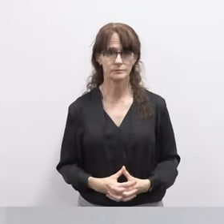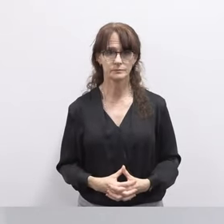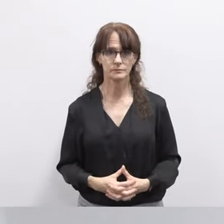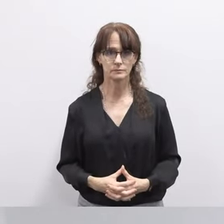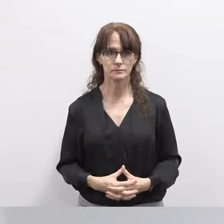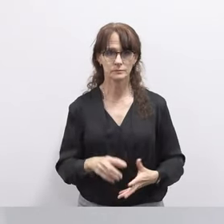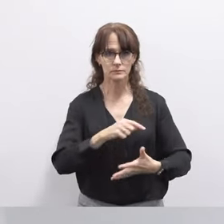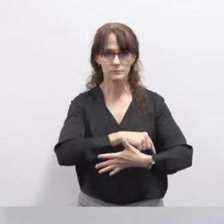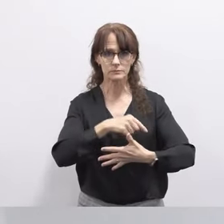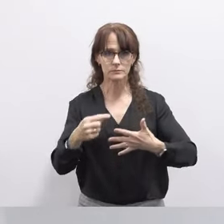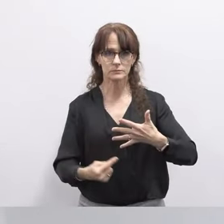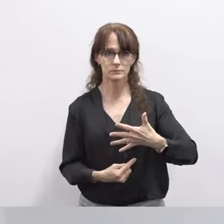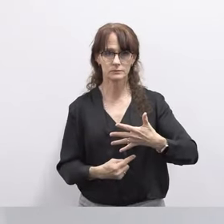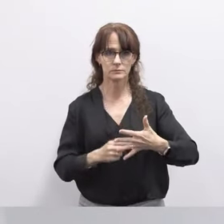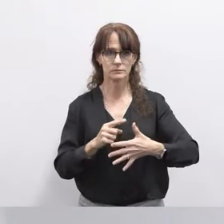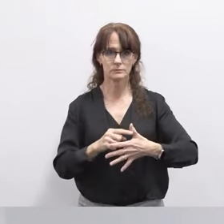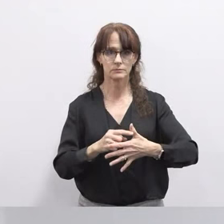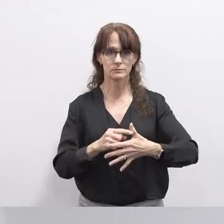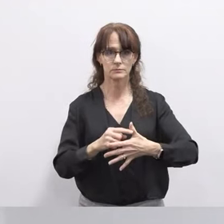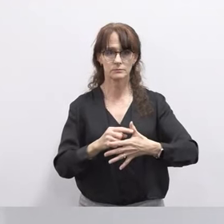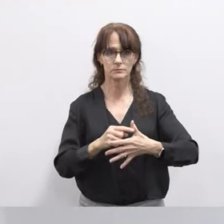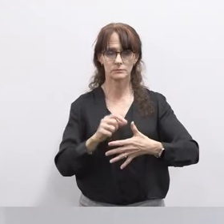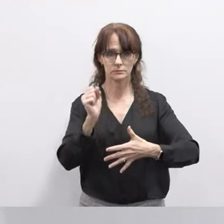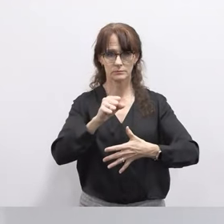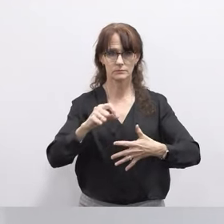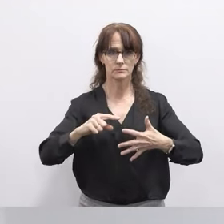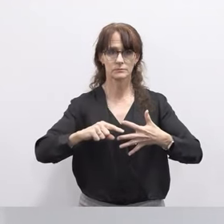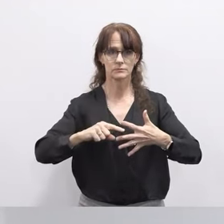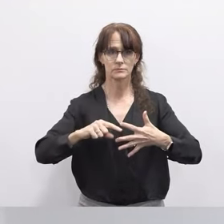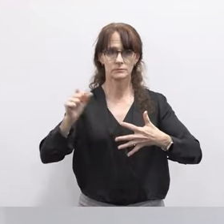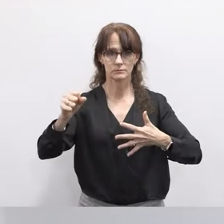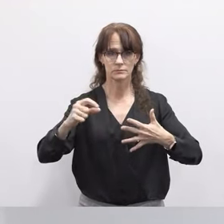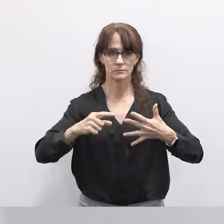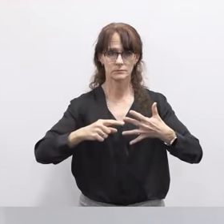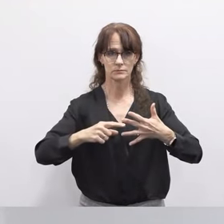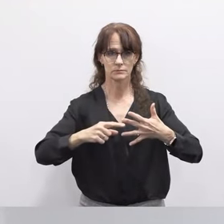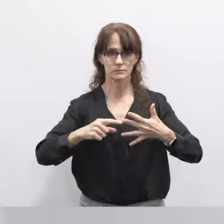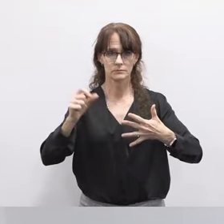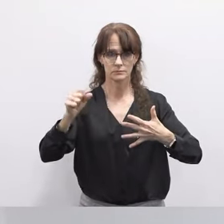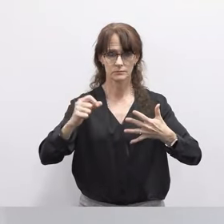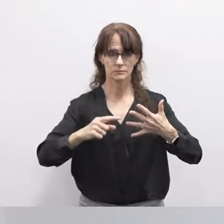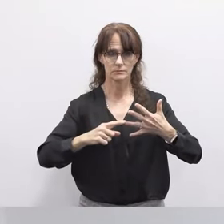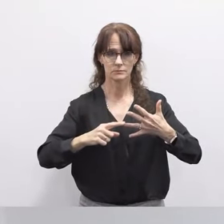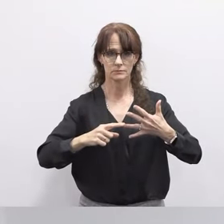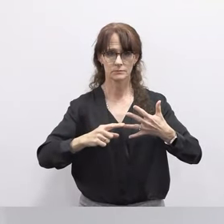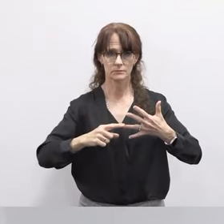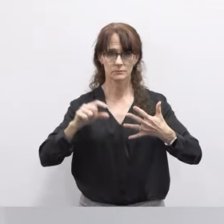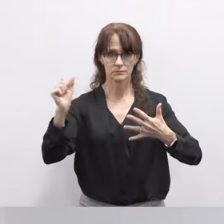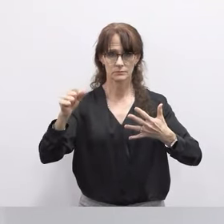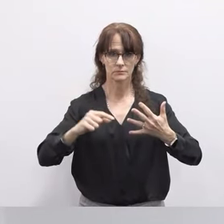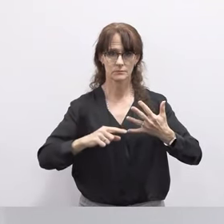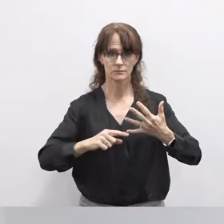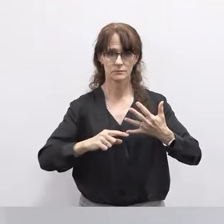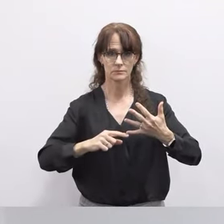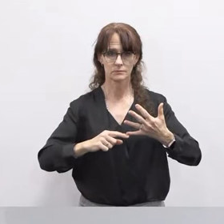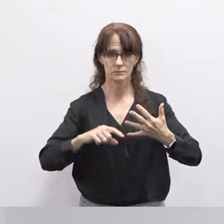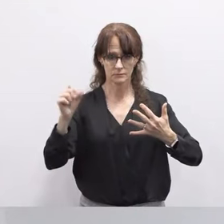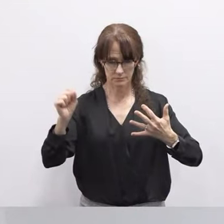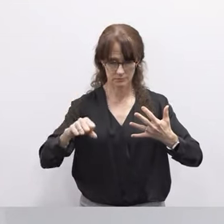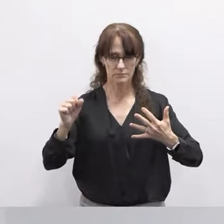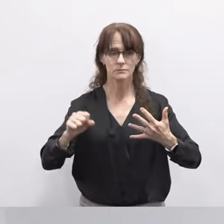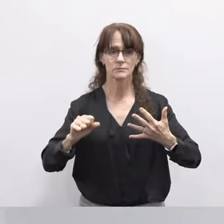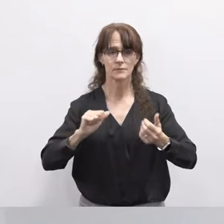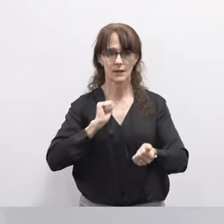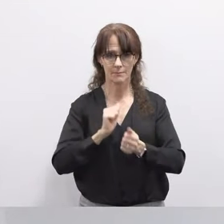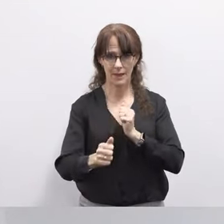Do a roll call vote. Mr. Miller? Aye. Ms. Kerr? Aye. Ms. Craighead? Aye. Mr. Otto? Aye. And I also vote